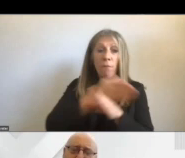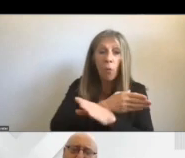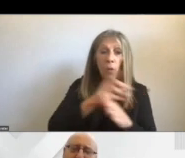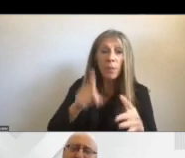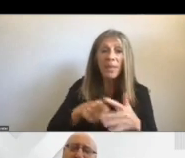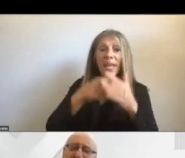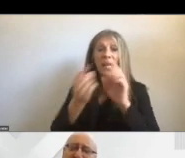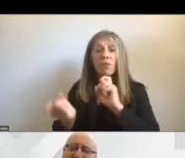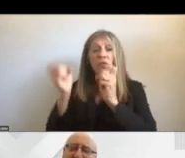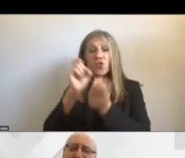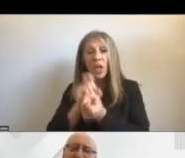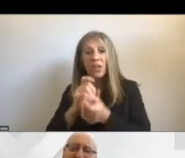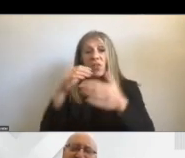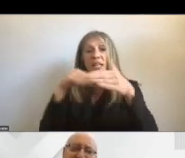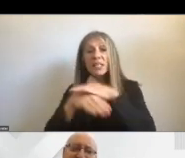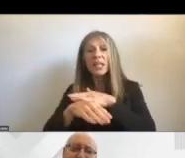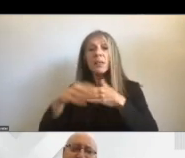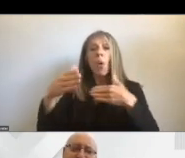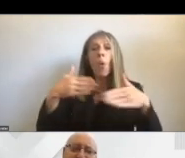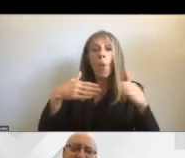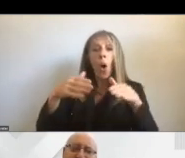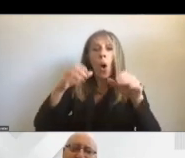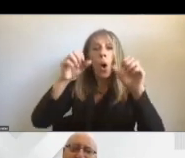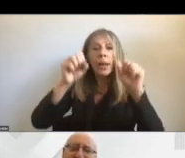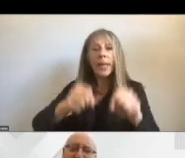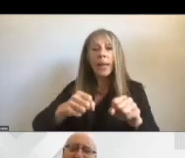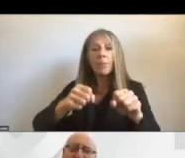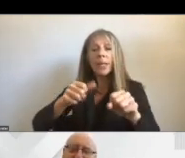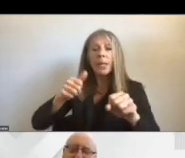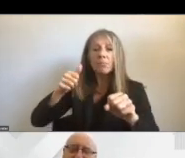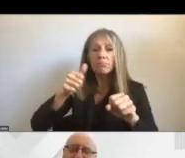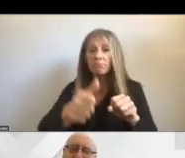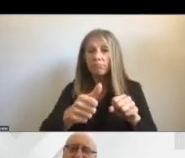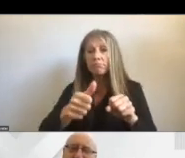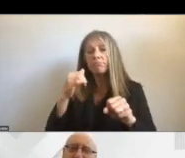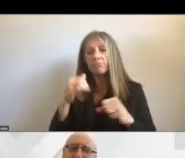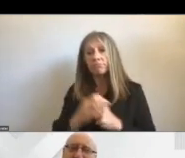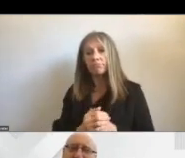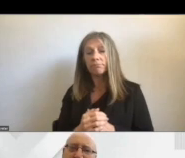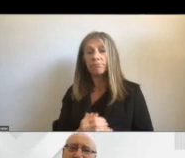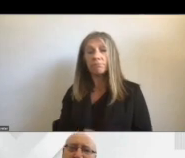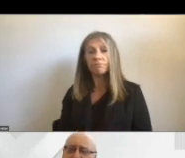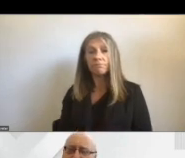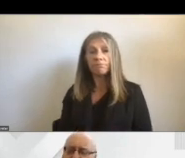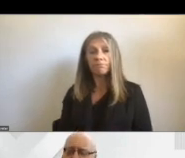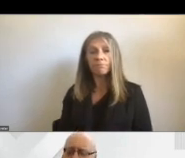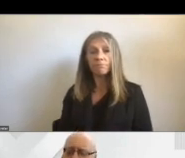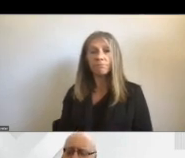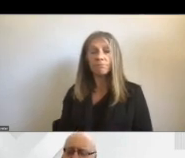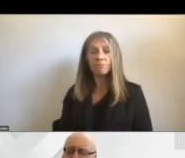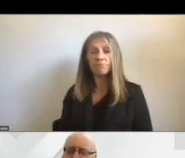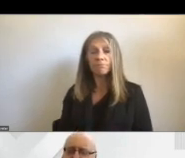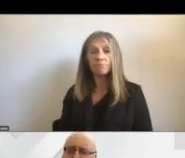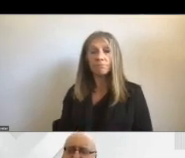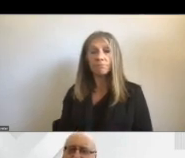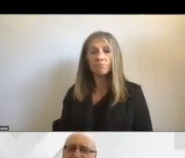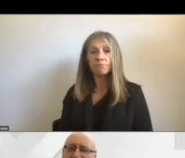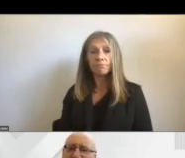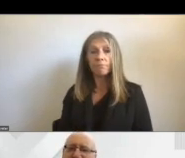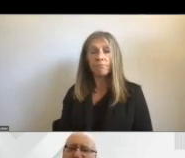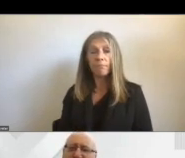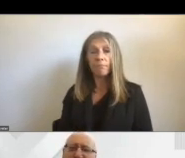no greater than 6 inches from the edge of pavement where there is no curb. And on the slide, we show what that would look like